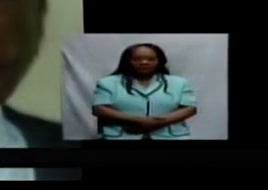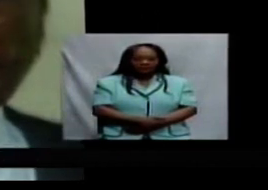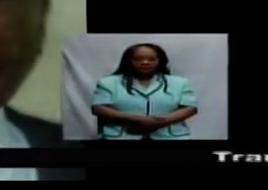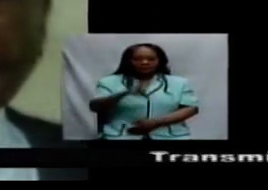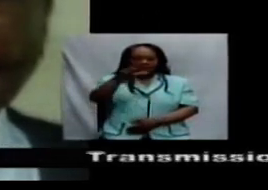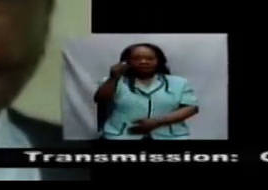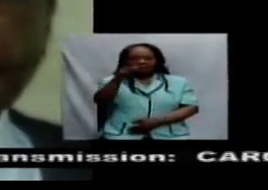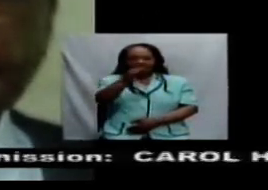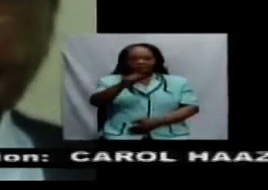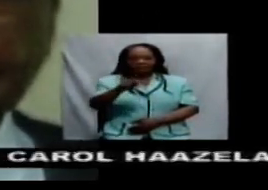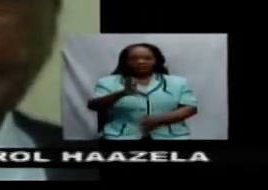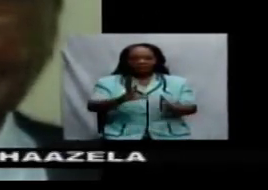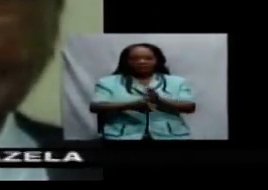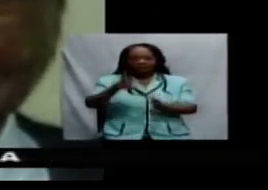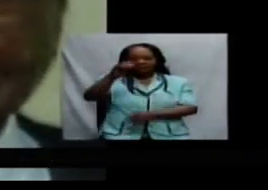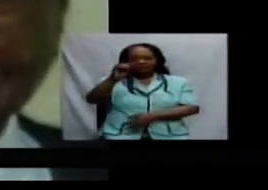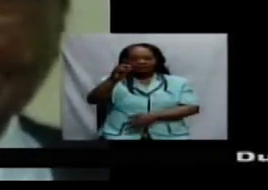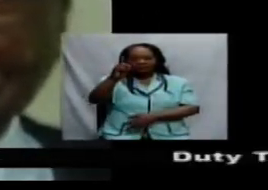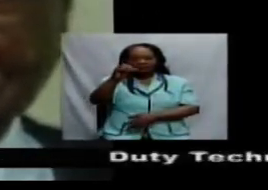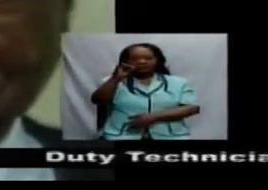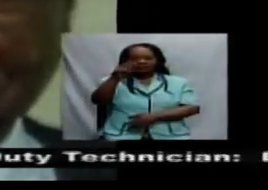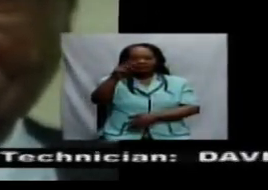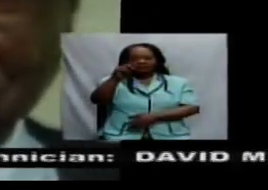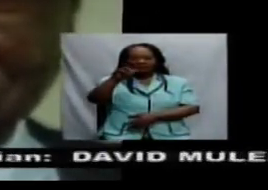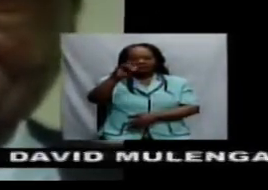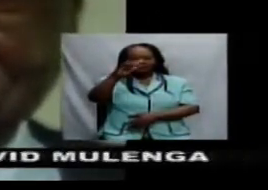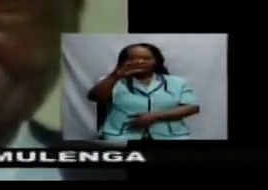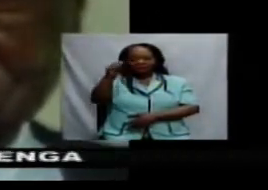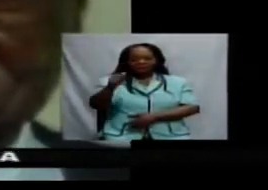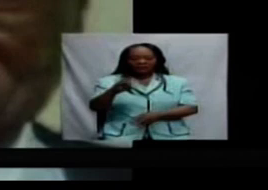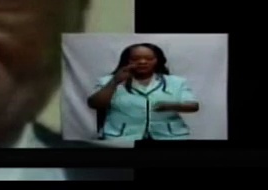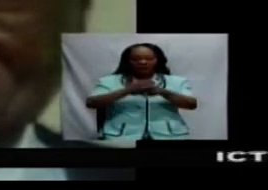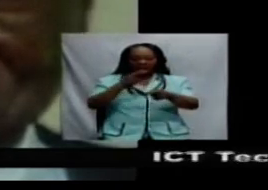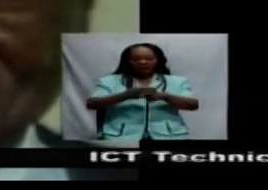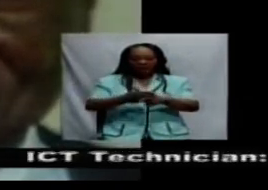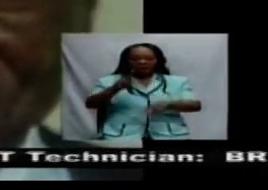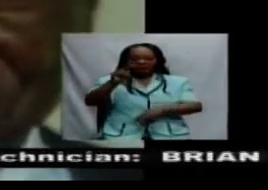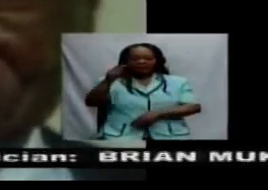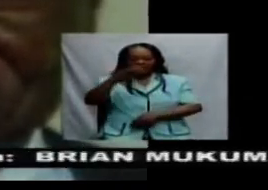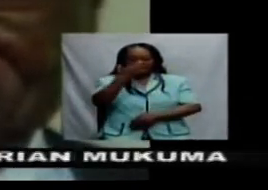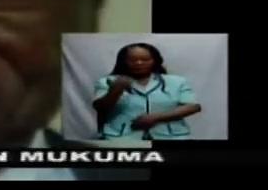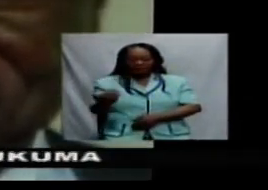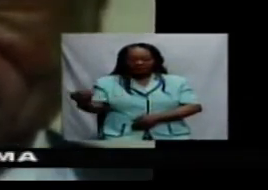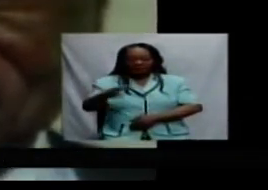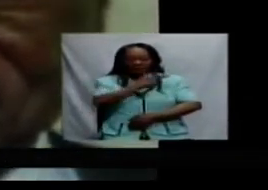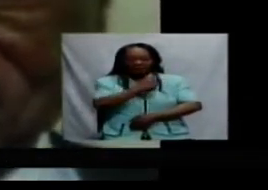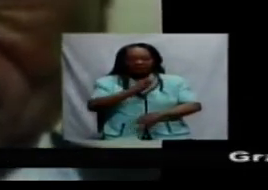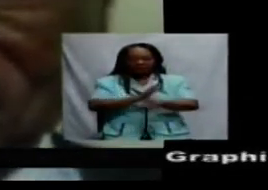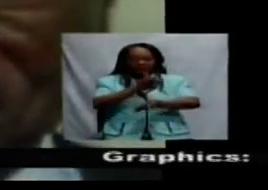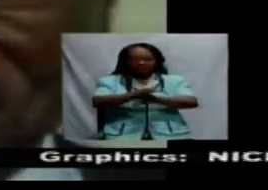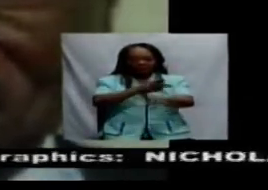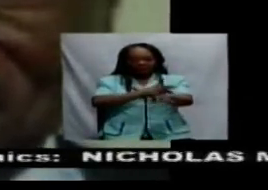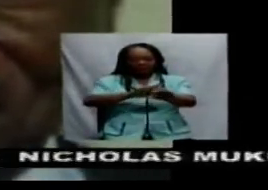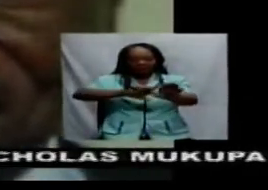Plus, the Zambia Pediatric Association appealed to government to name the newly created UTH Children's Hospital after late